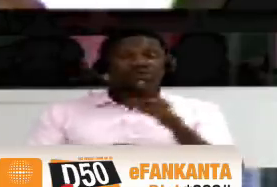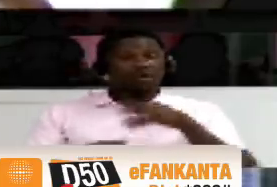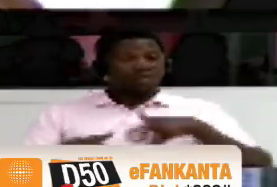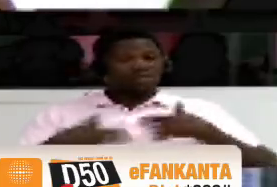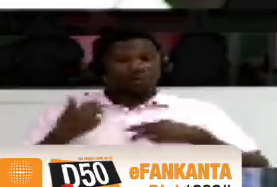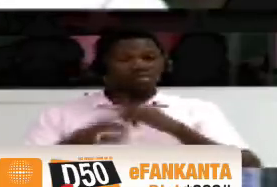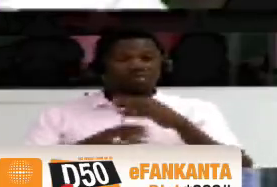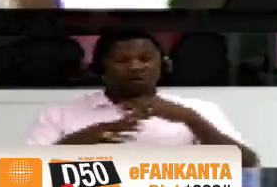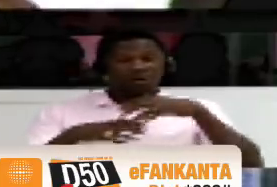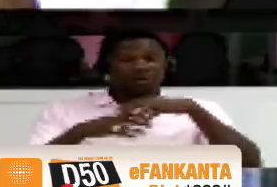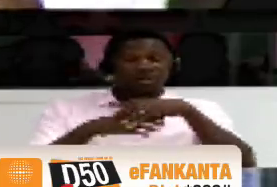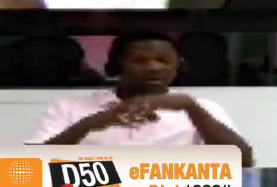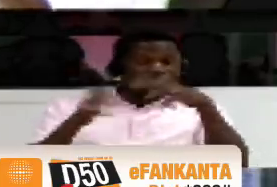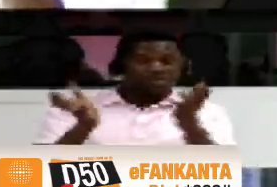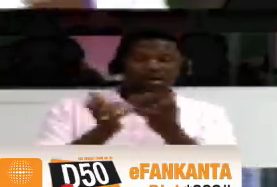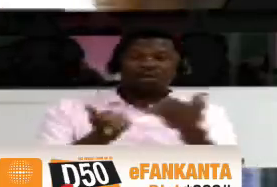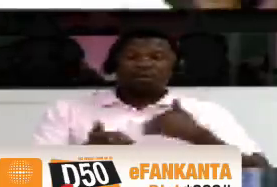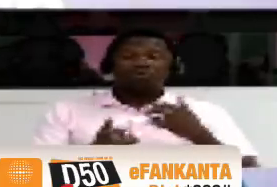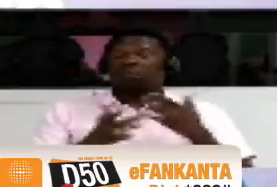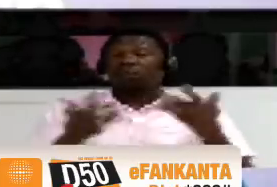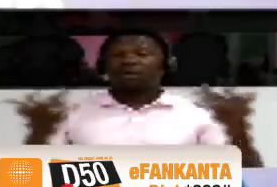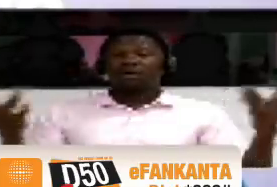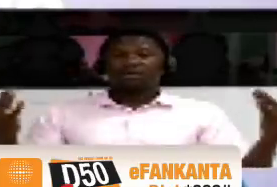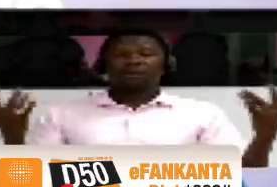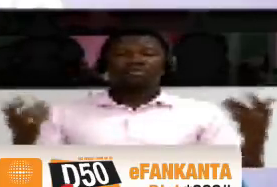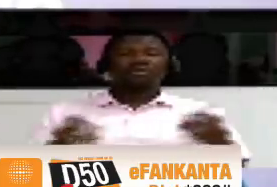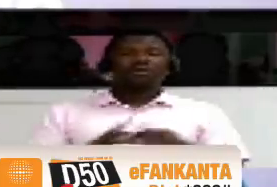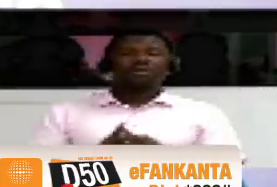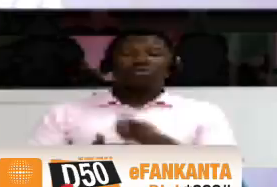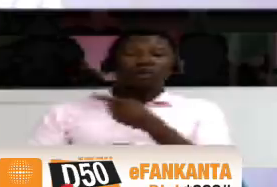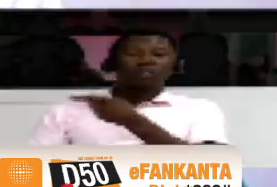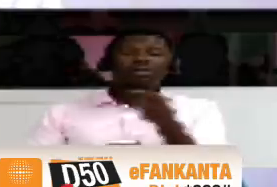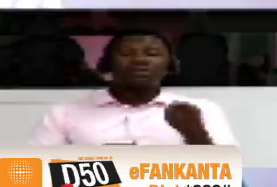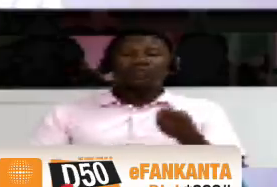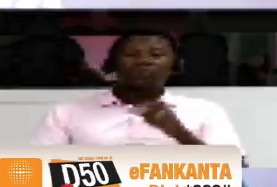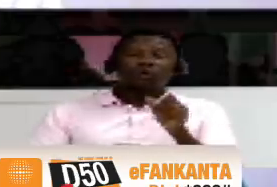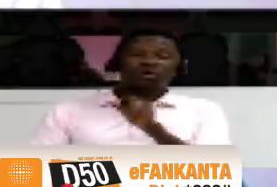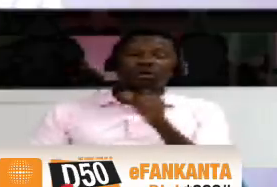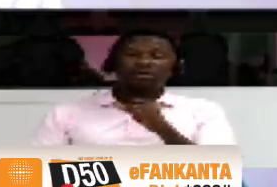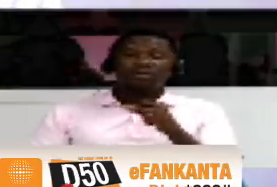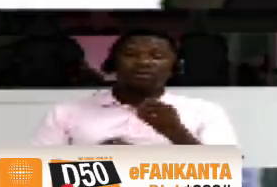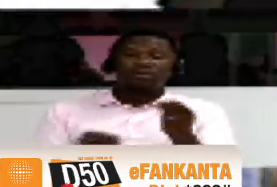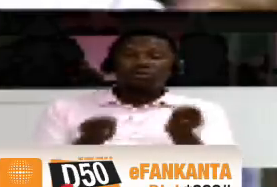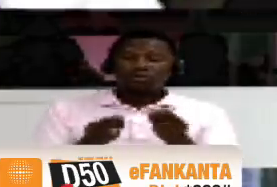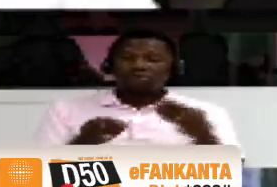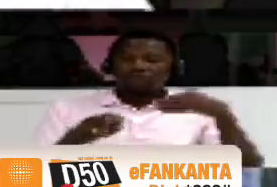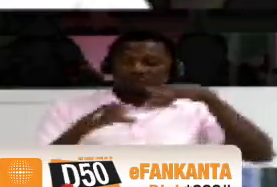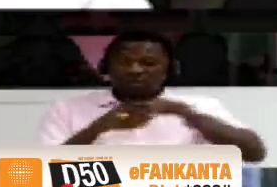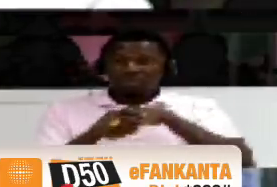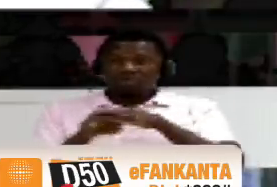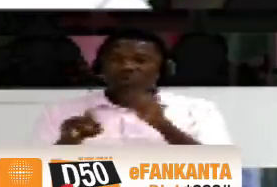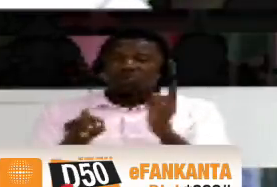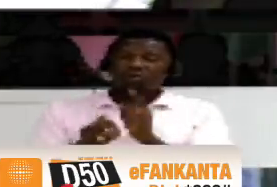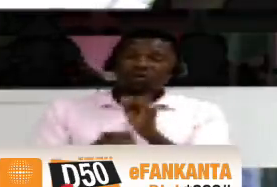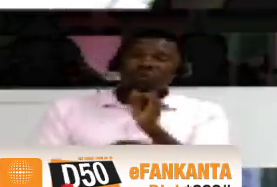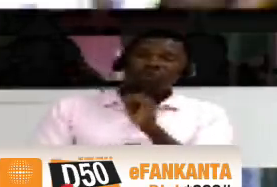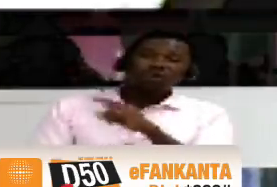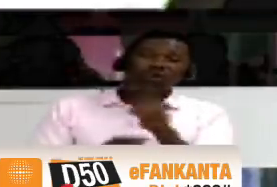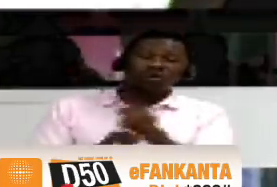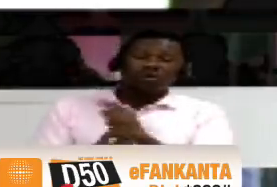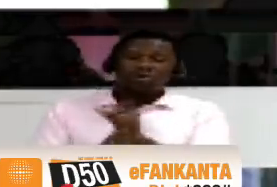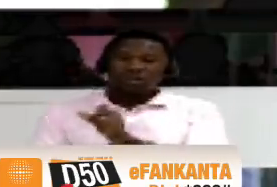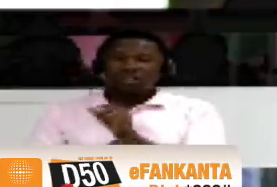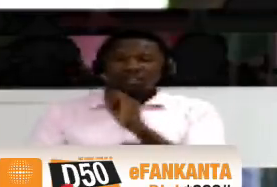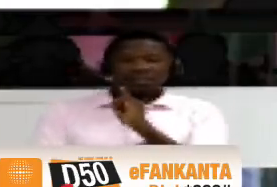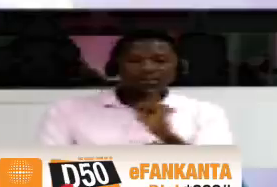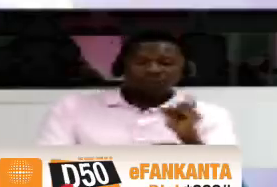uncomfortable about the crowd. People were too many. Yes. Were these other students joining in, or were they individuals from around the neighborhood? Could